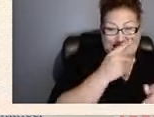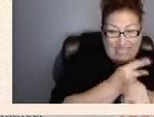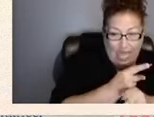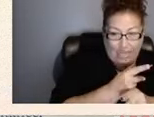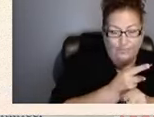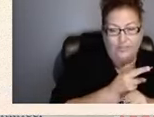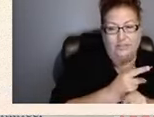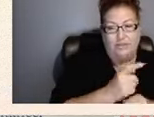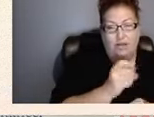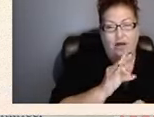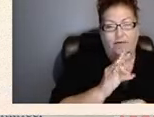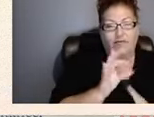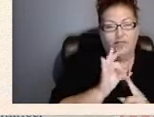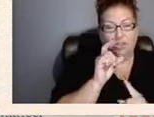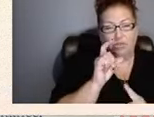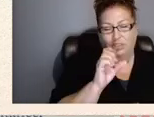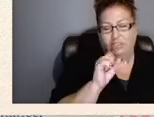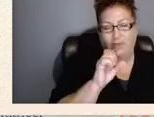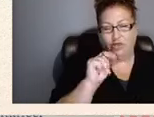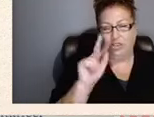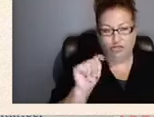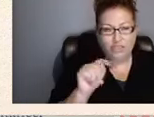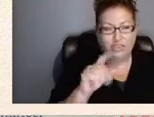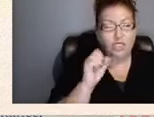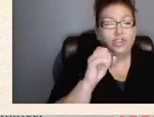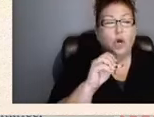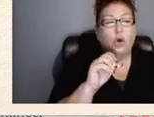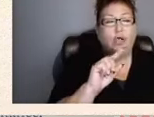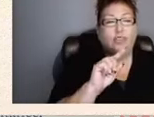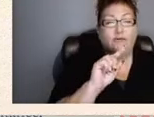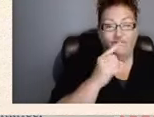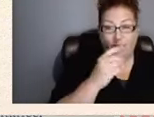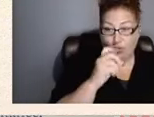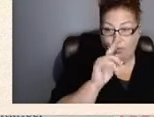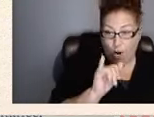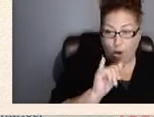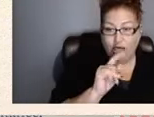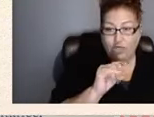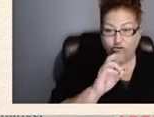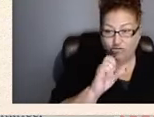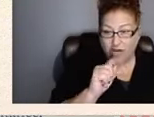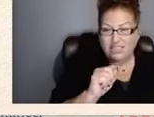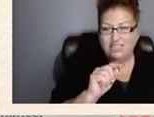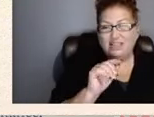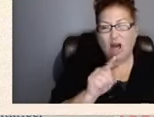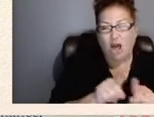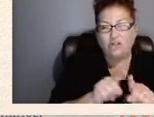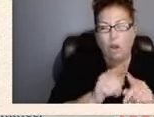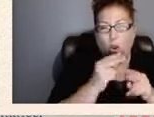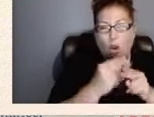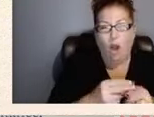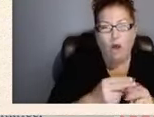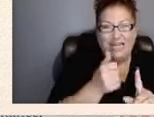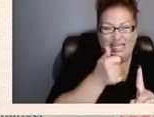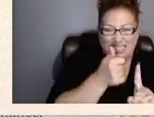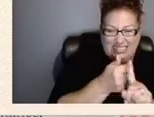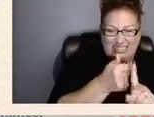needs trusts. So the first party trusts are also sometimes referred to as self-settled trusts.